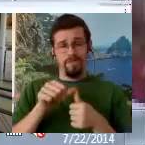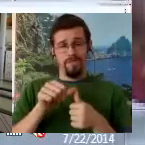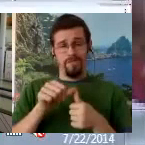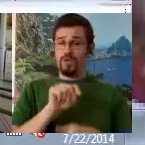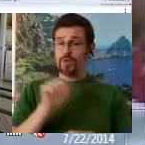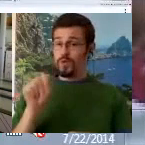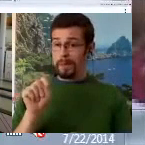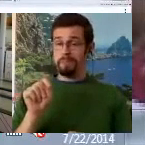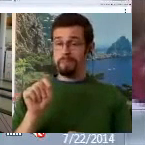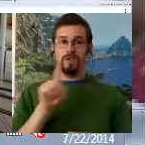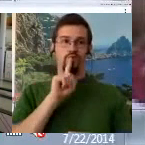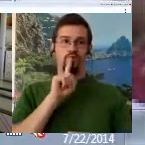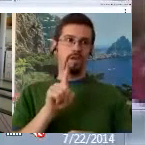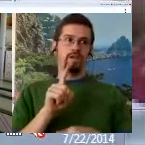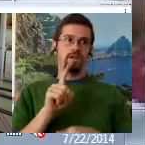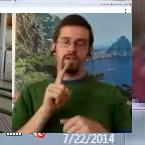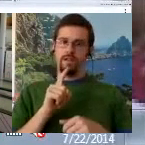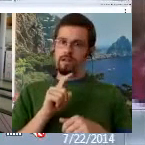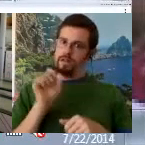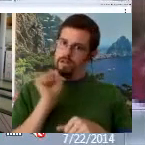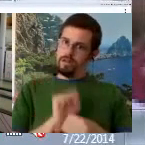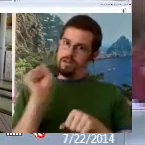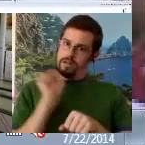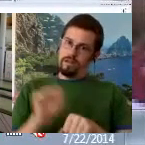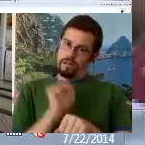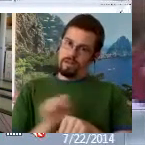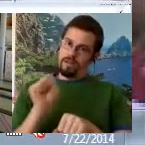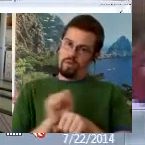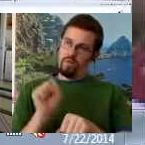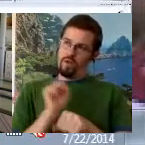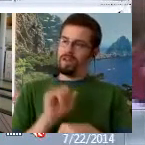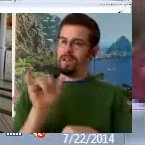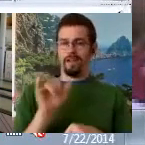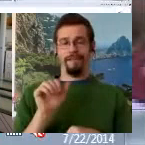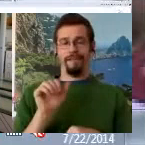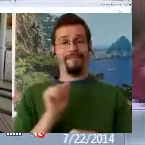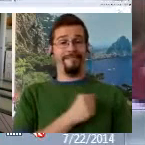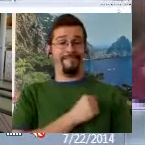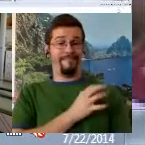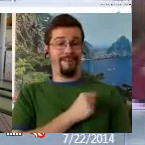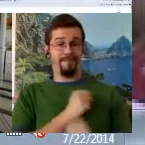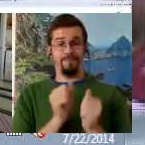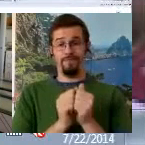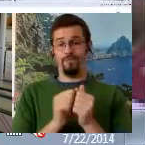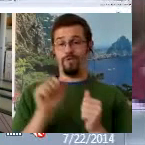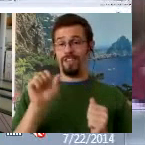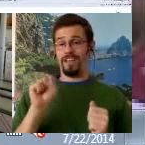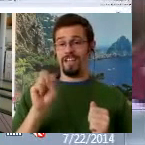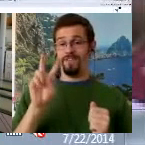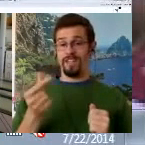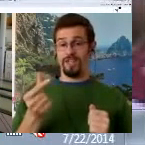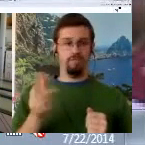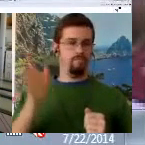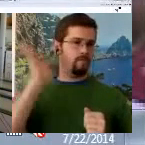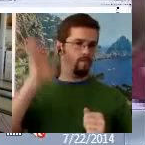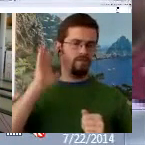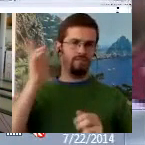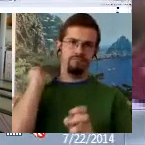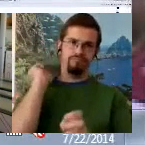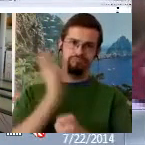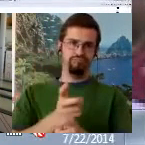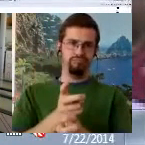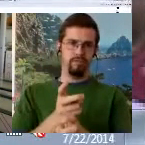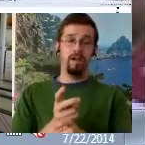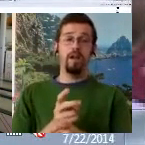done very painstakingly, like Adam did SVG. It just was so hard to do TrueType before. So if this